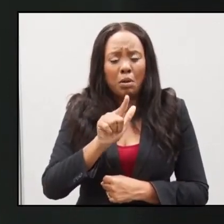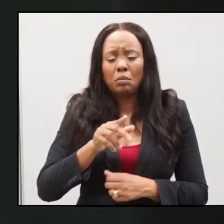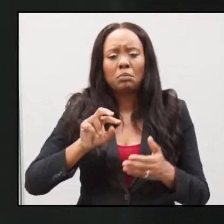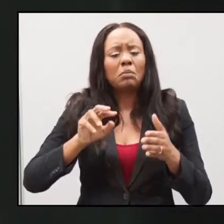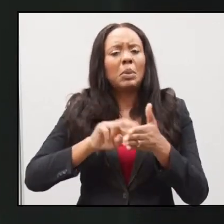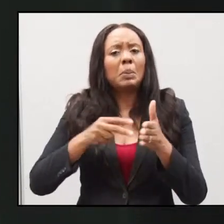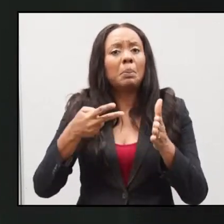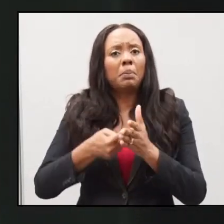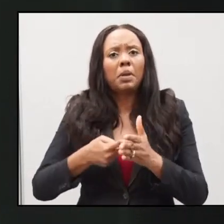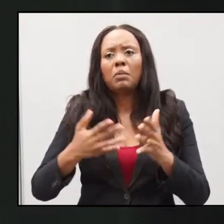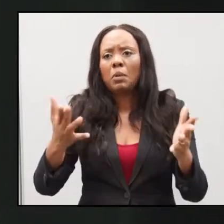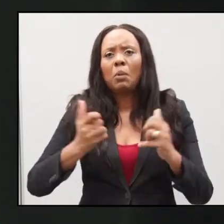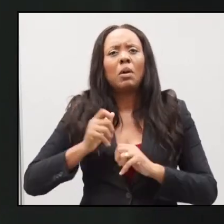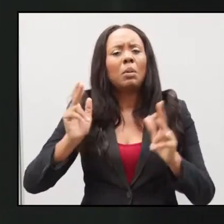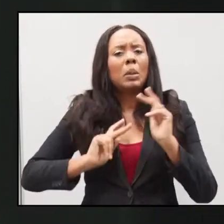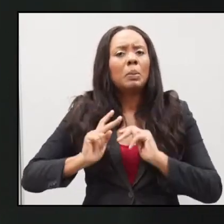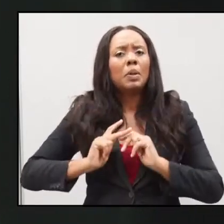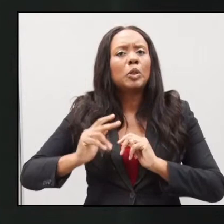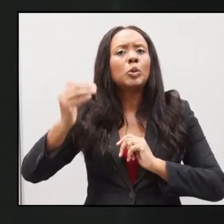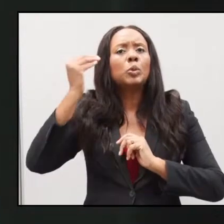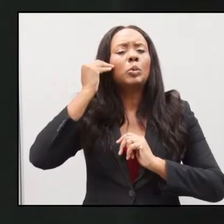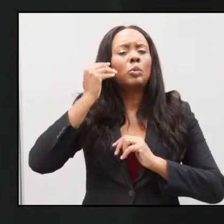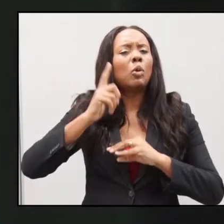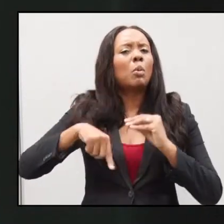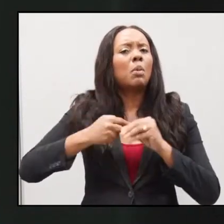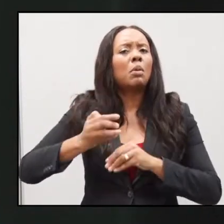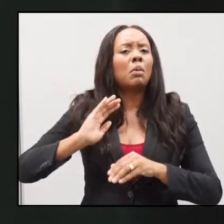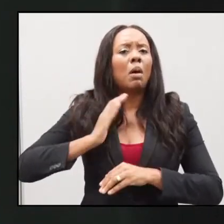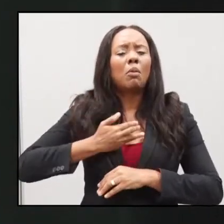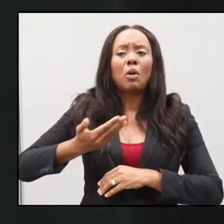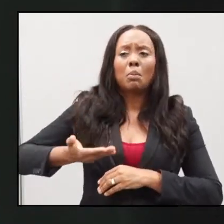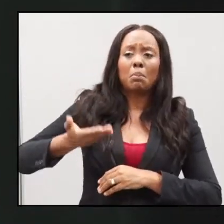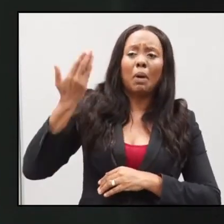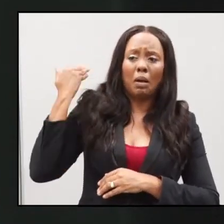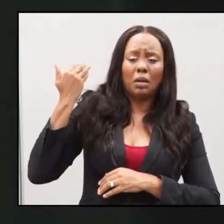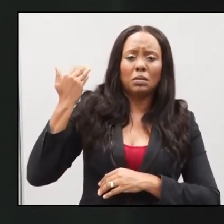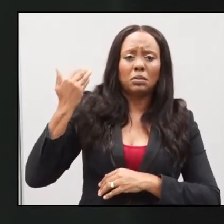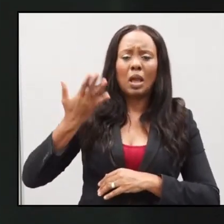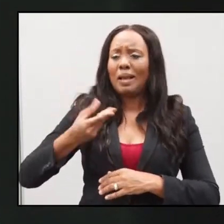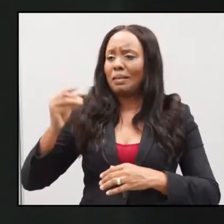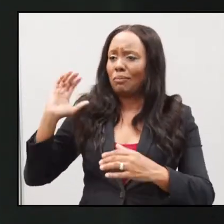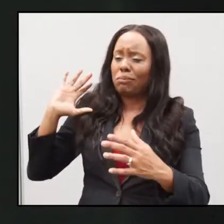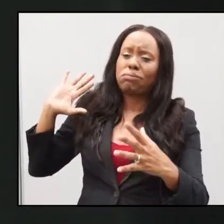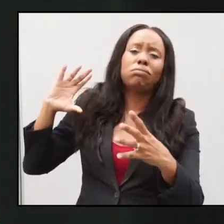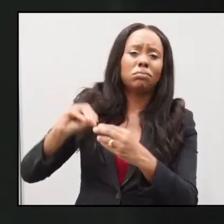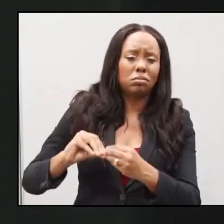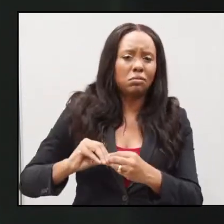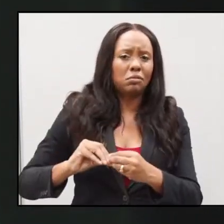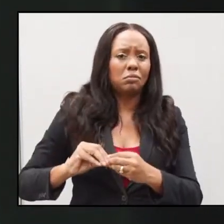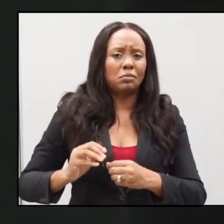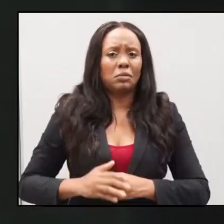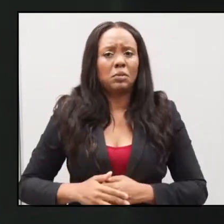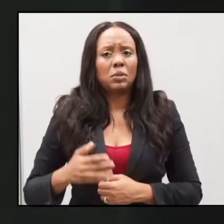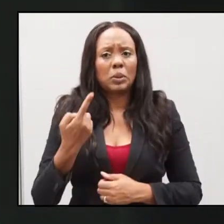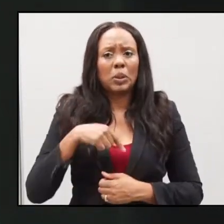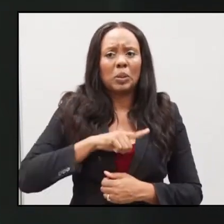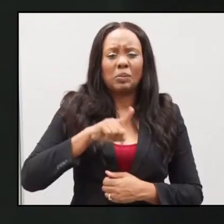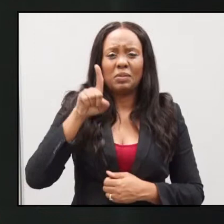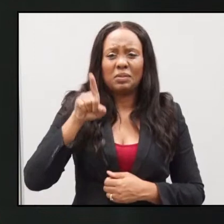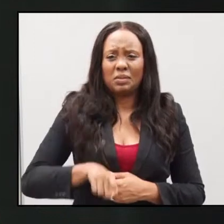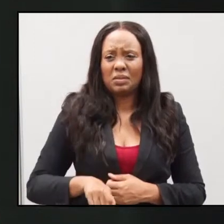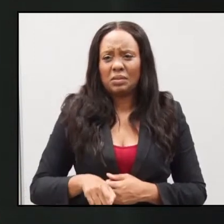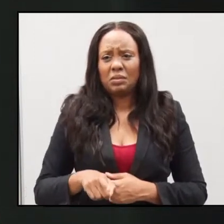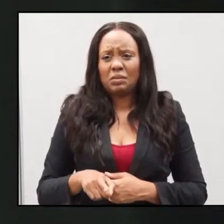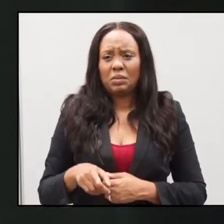are ritual creatures. We think we're not, but we are ritual creatures, and we need sites to celebrate